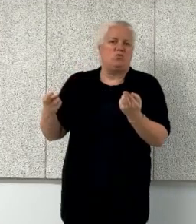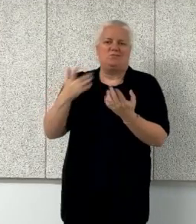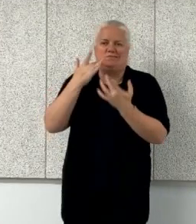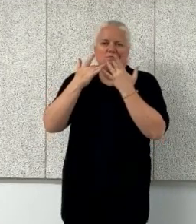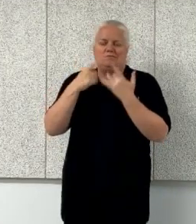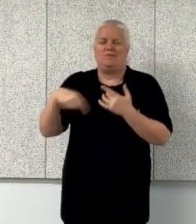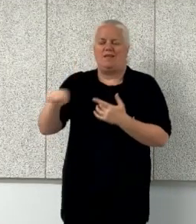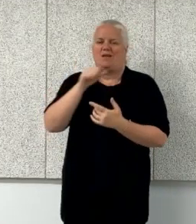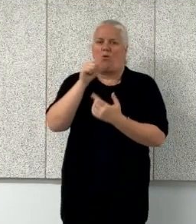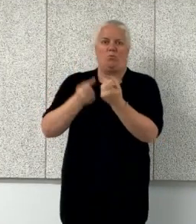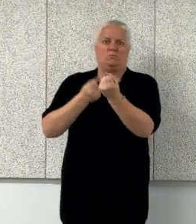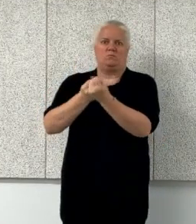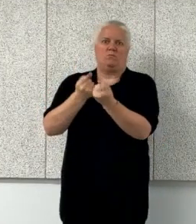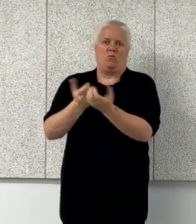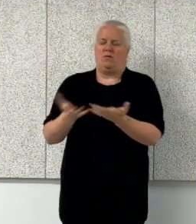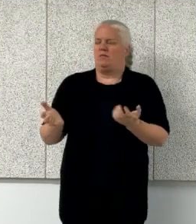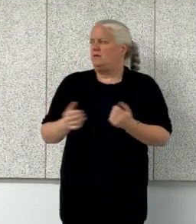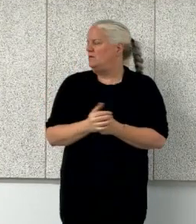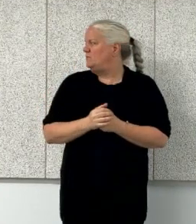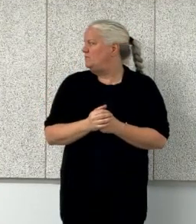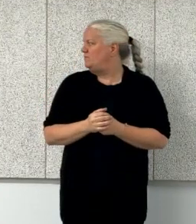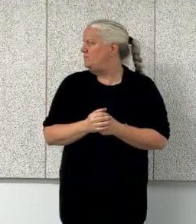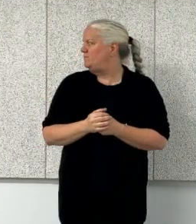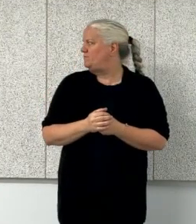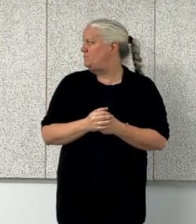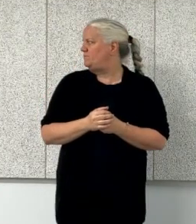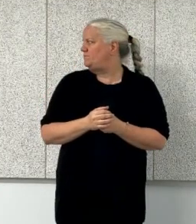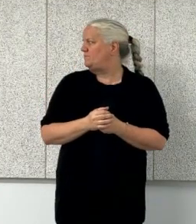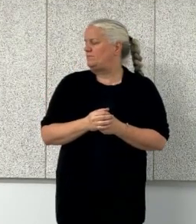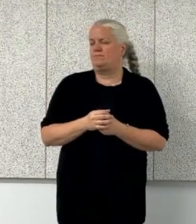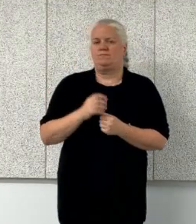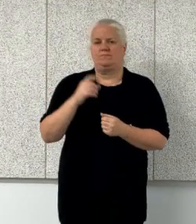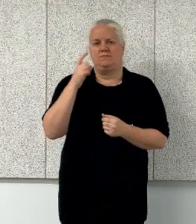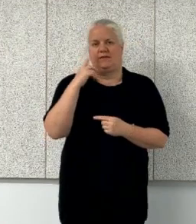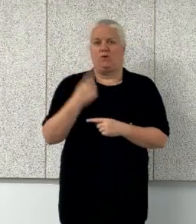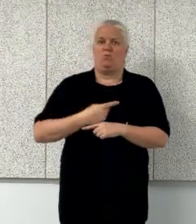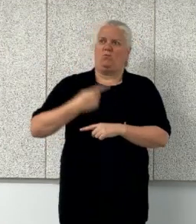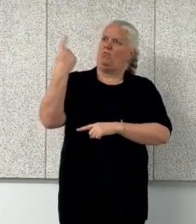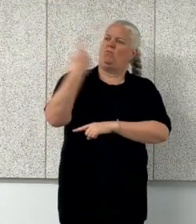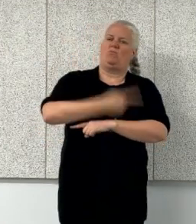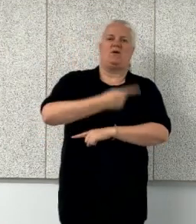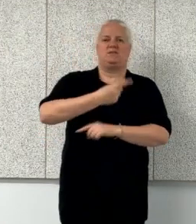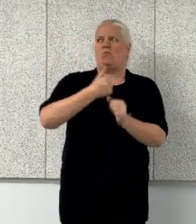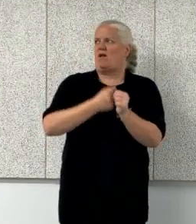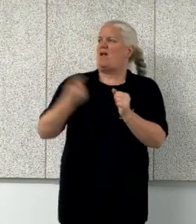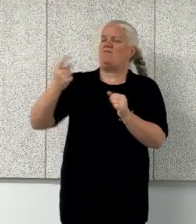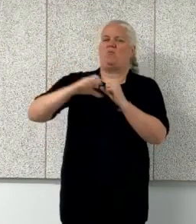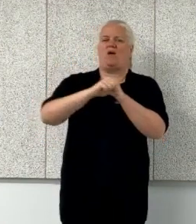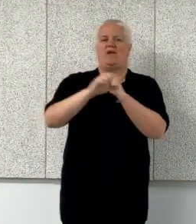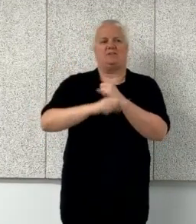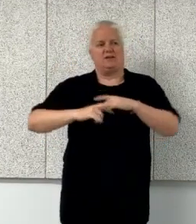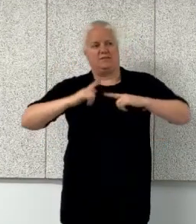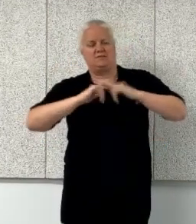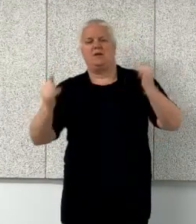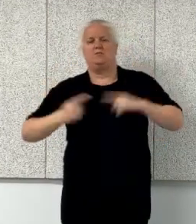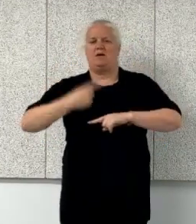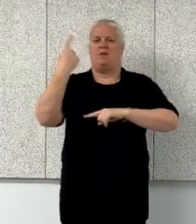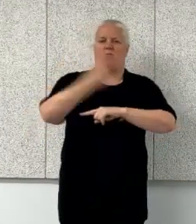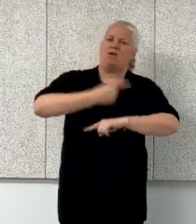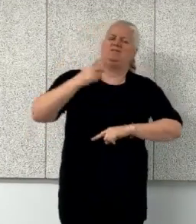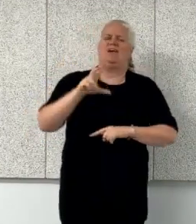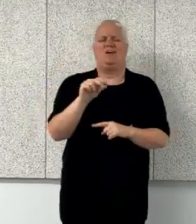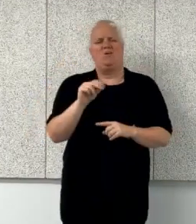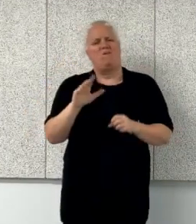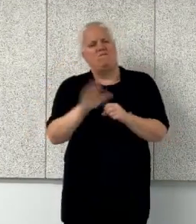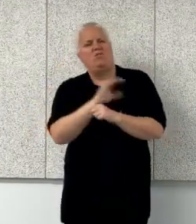what I always say to my clients is, like, let's not do it for this one day where everybody's advertising and it's gonna be so much more expensive. Let's do it for the entire year. And I have one theater I work with that we